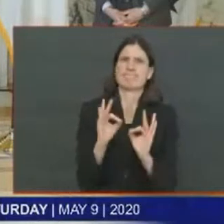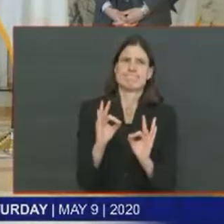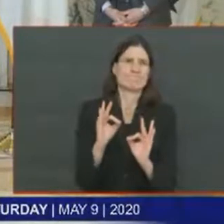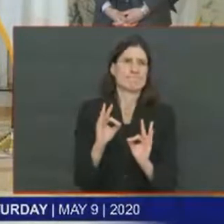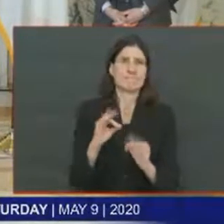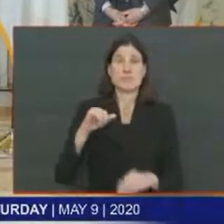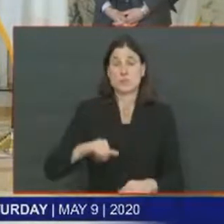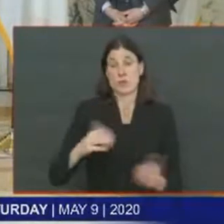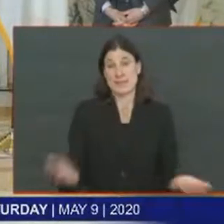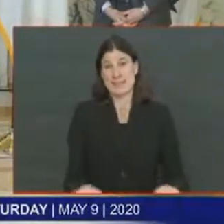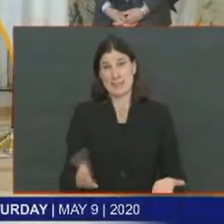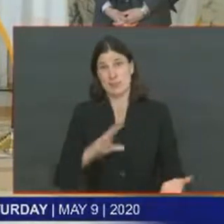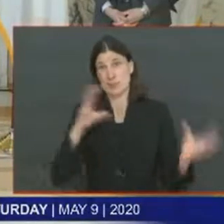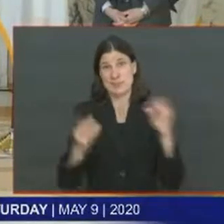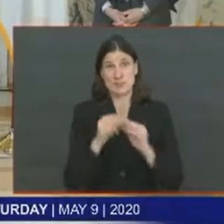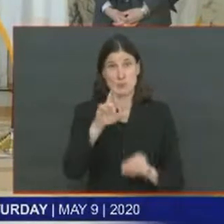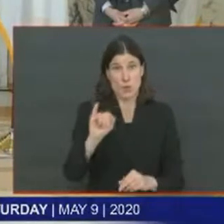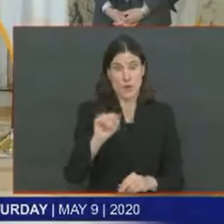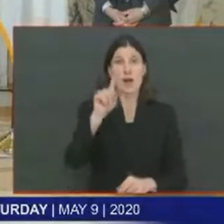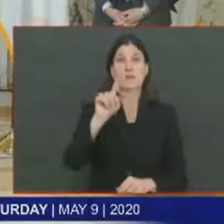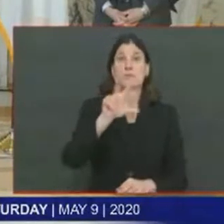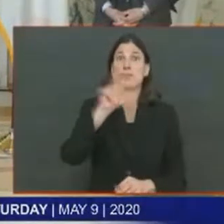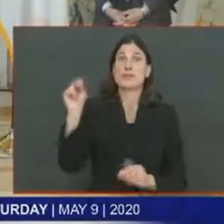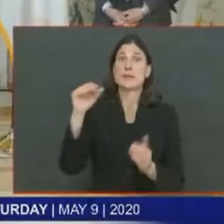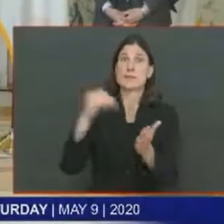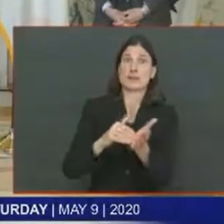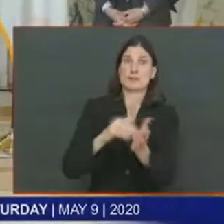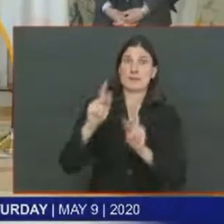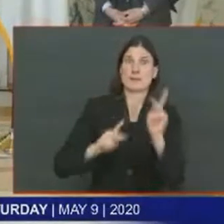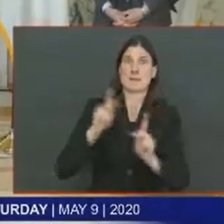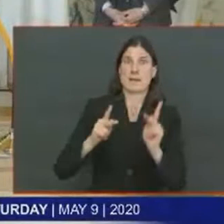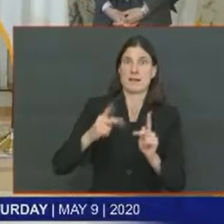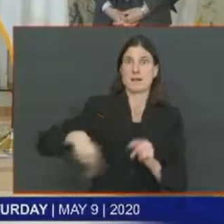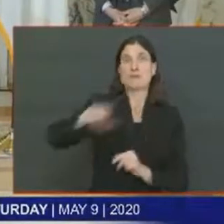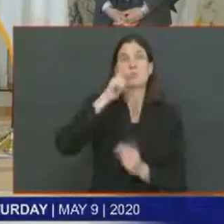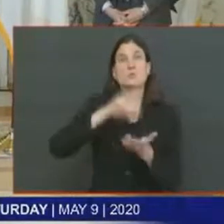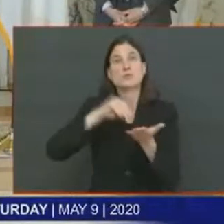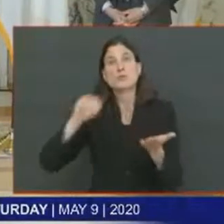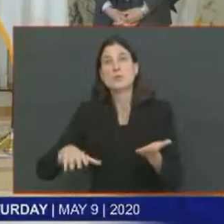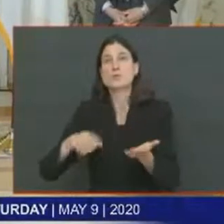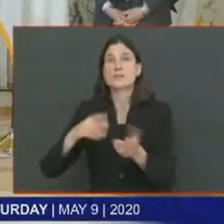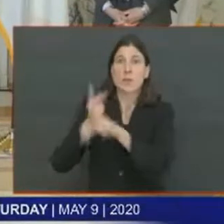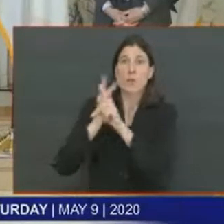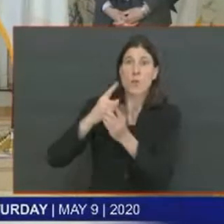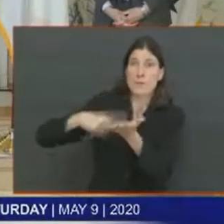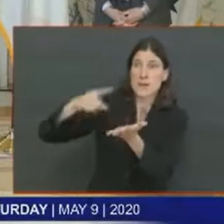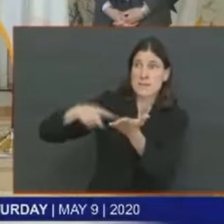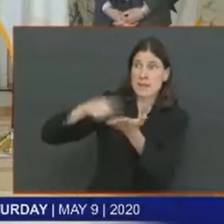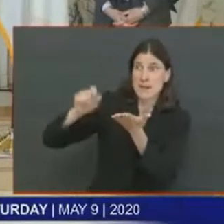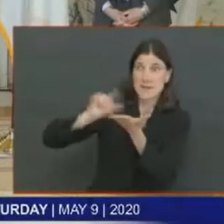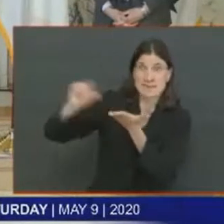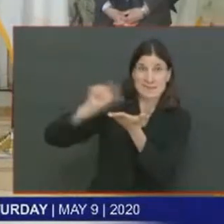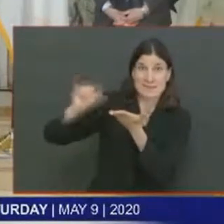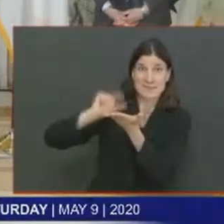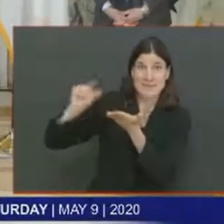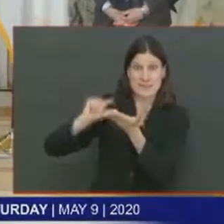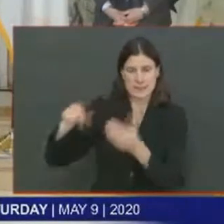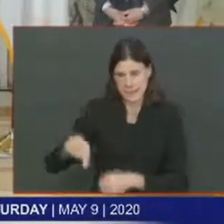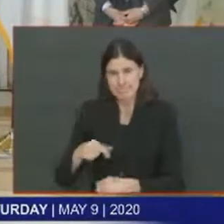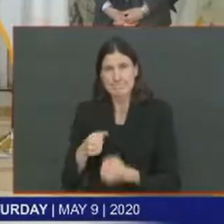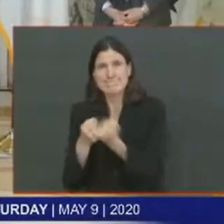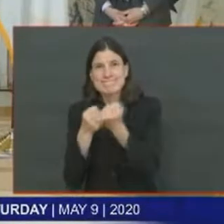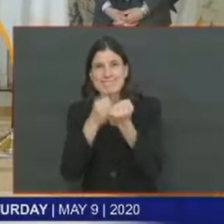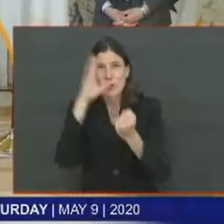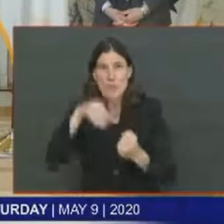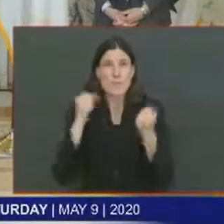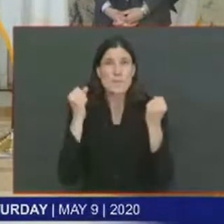student loan debt. And so for those of you in that group who have student loan debt and you're struggling